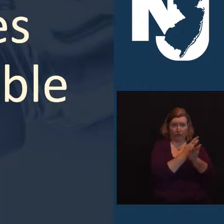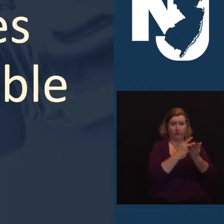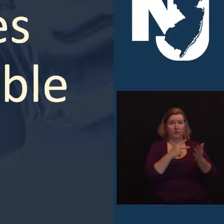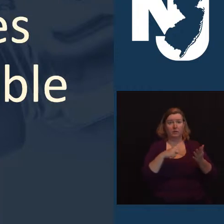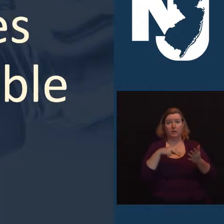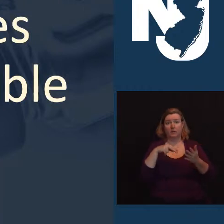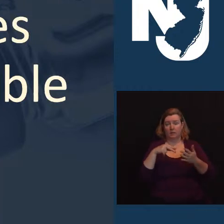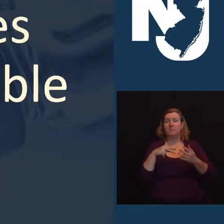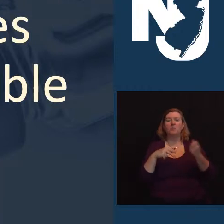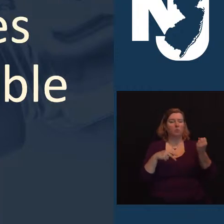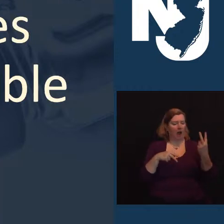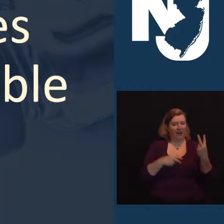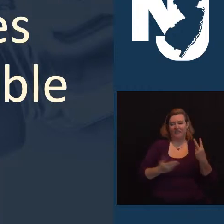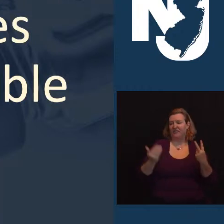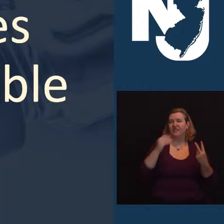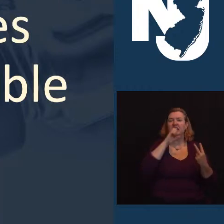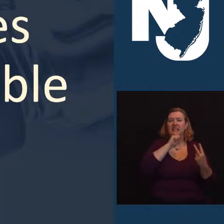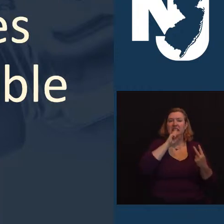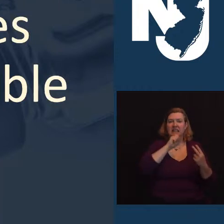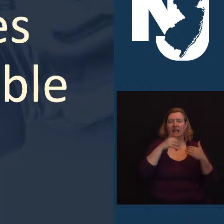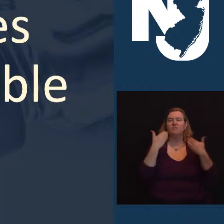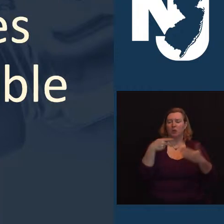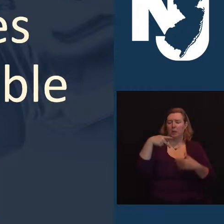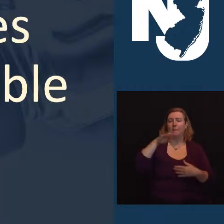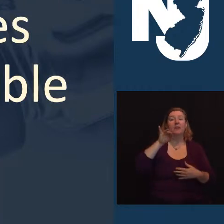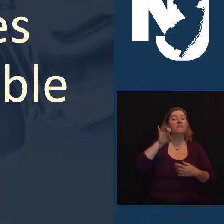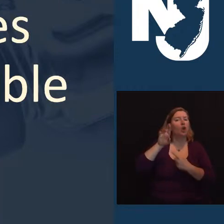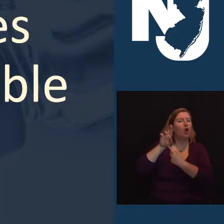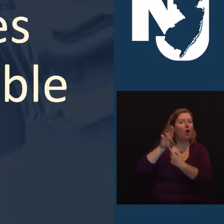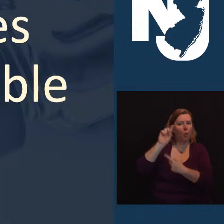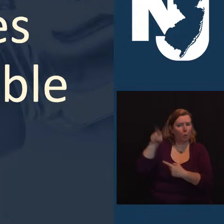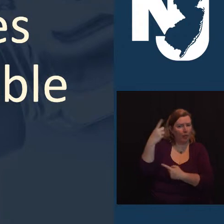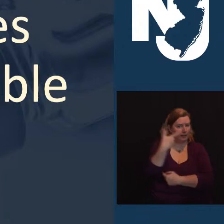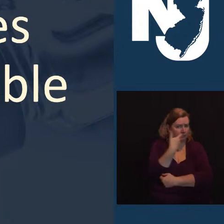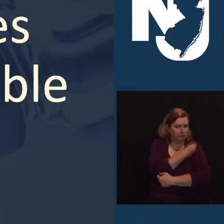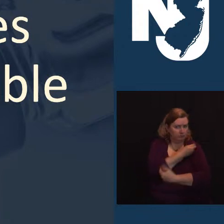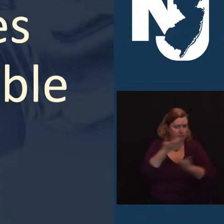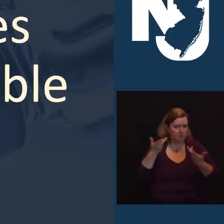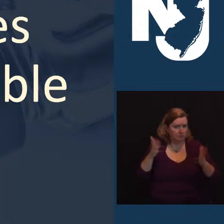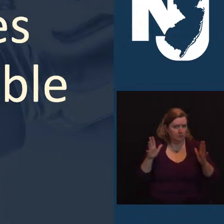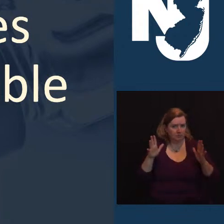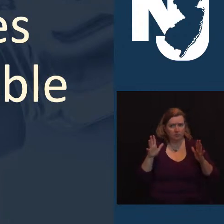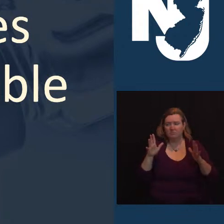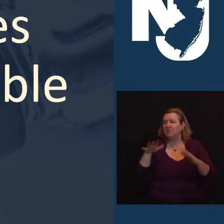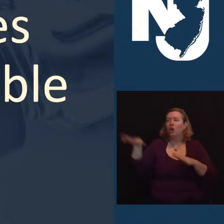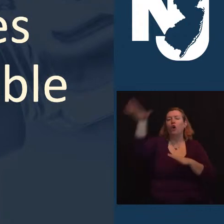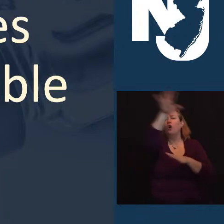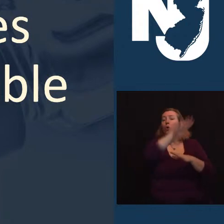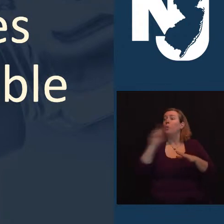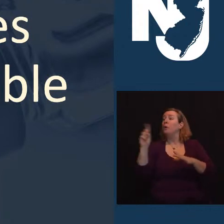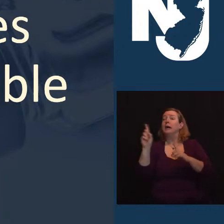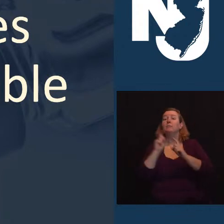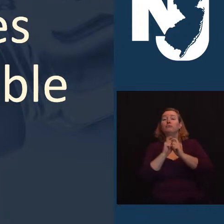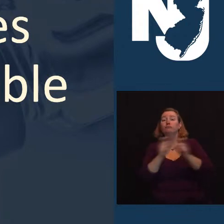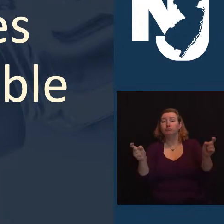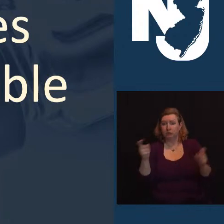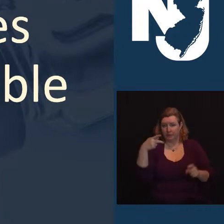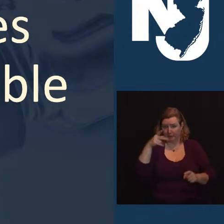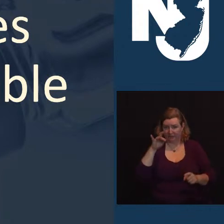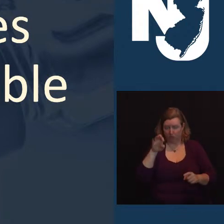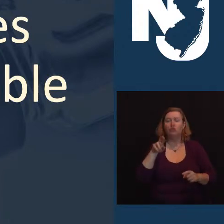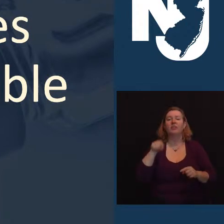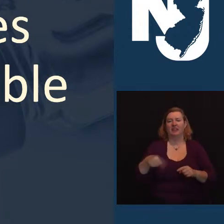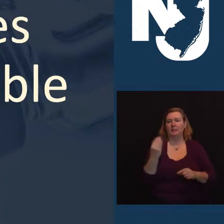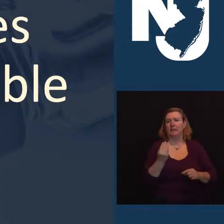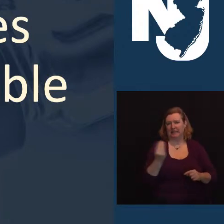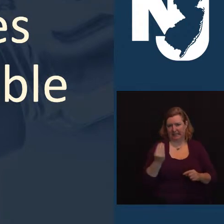eligible to receive Pfizer's vaccine wherever it is being administered. As we noted on Monday, this will be a big step forward